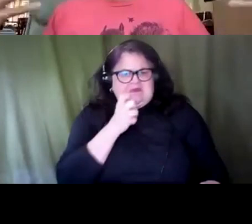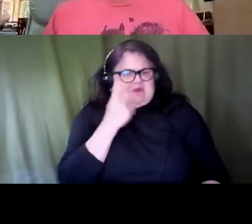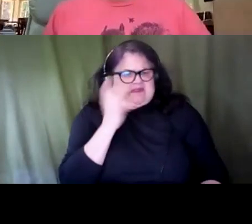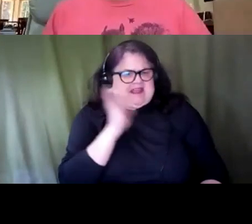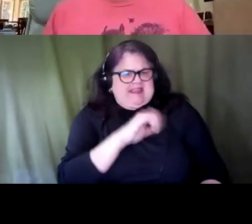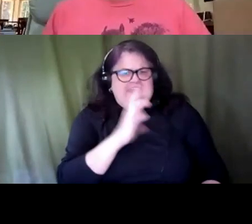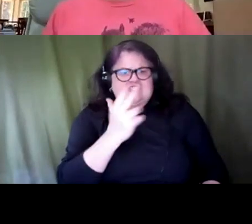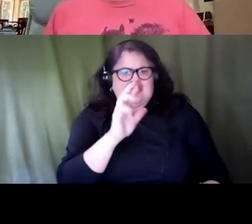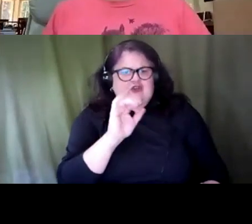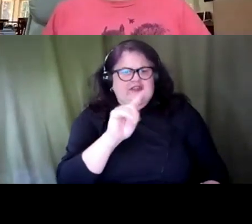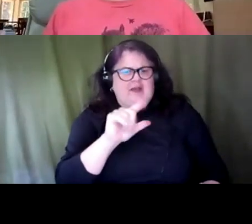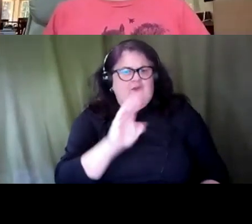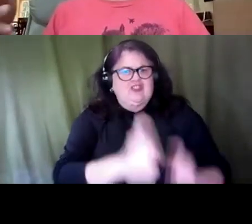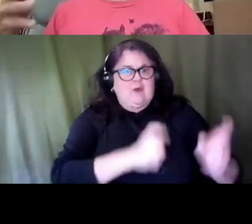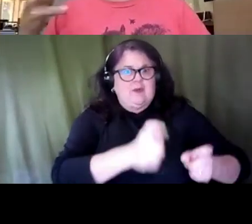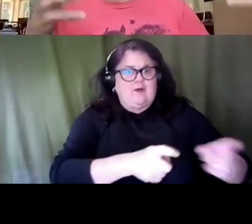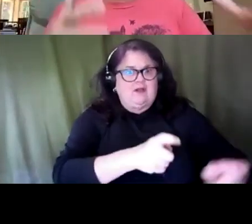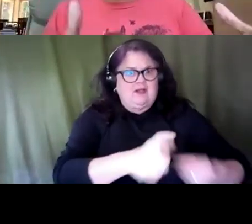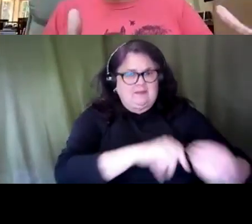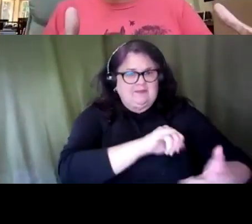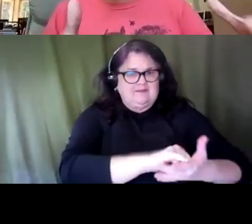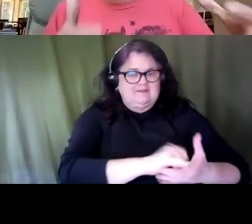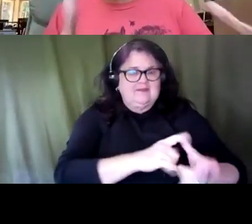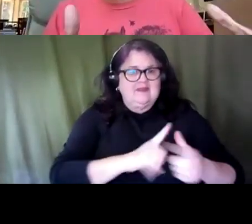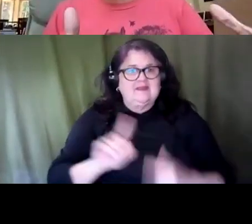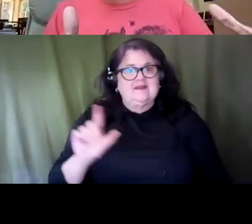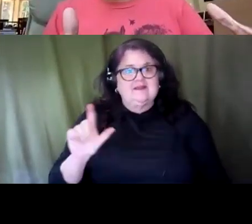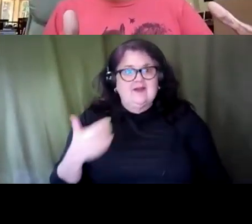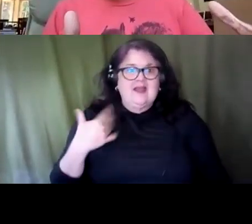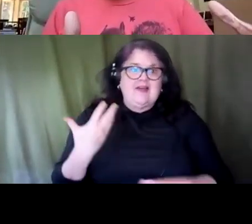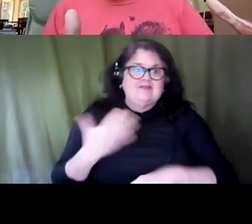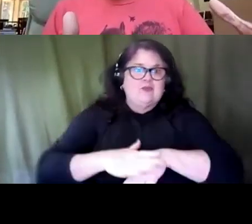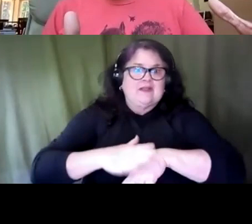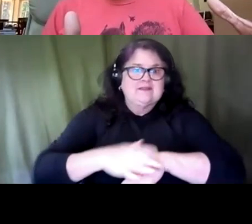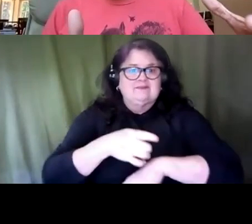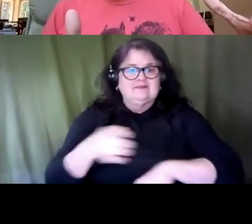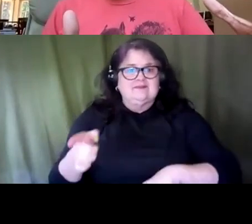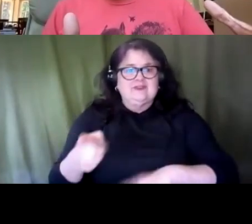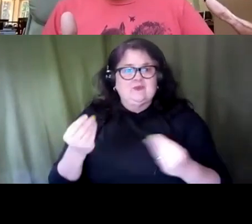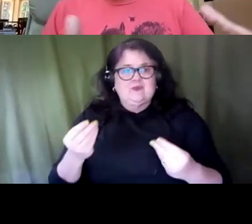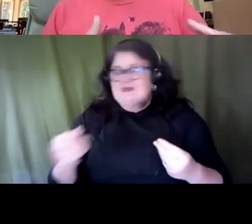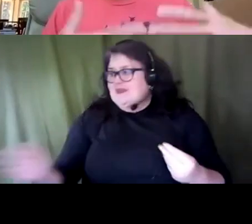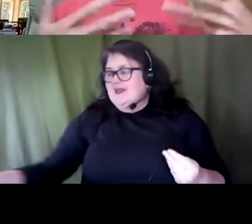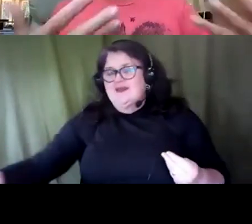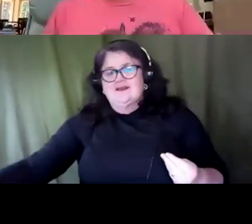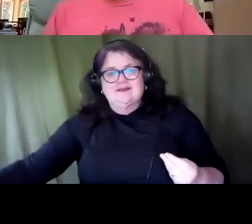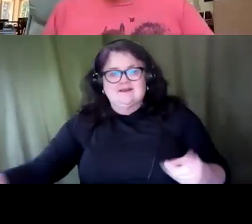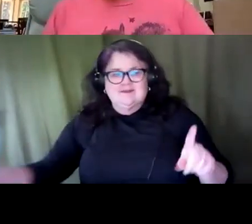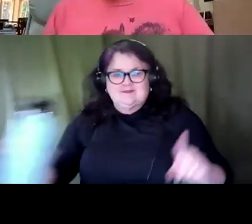eventually came around and realized, oh, okay, so there's threats to land, and it's beneficial